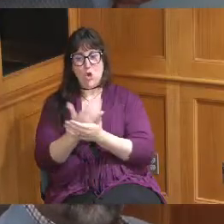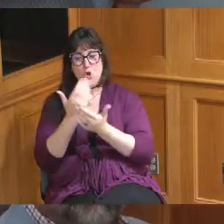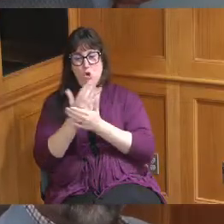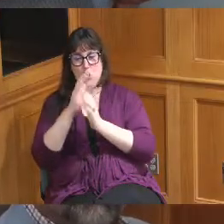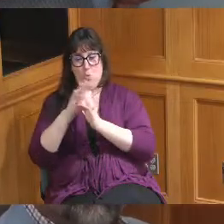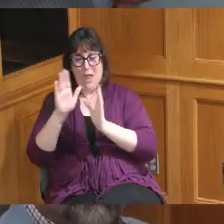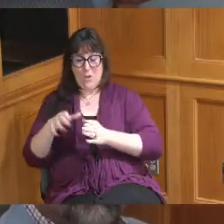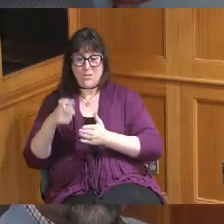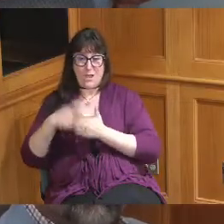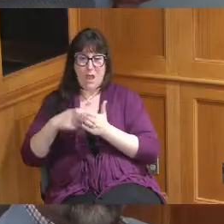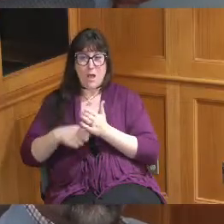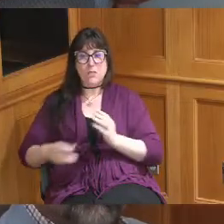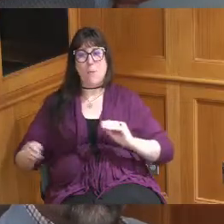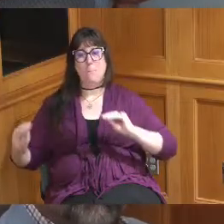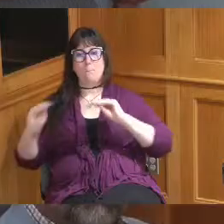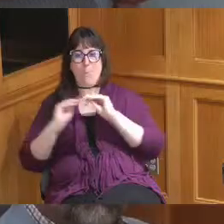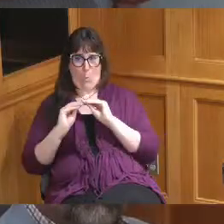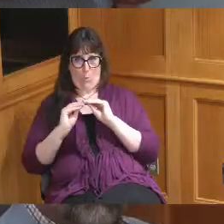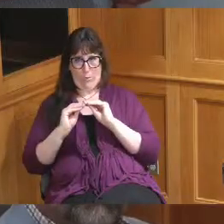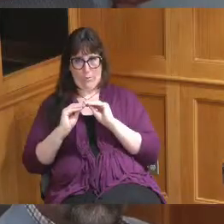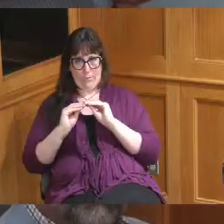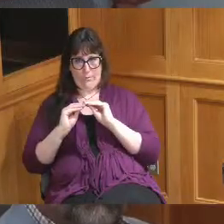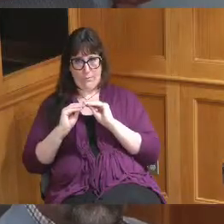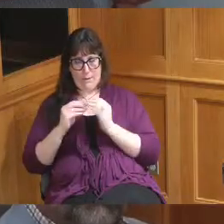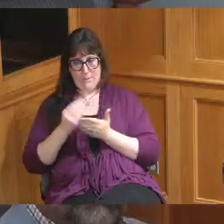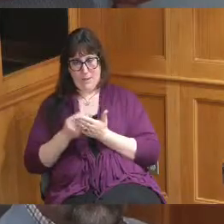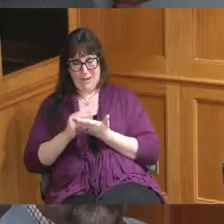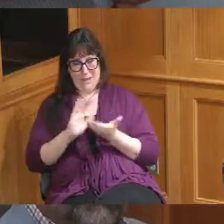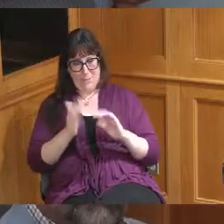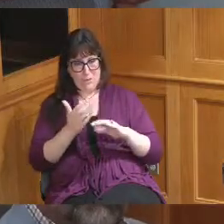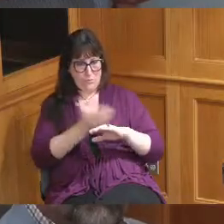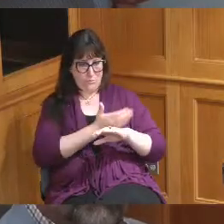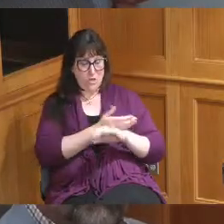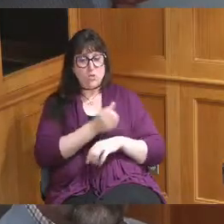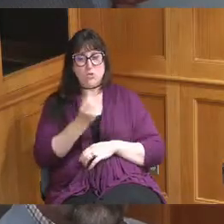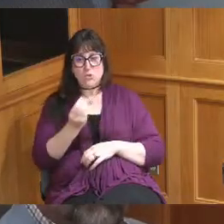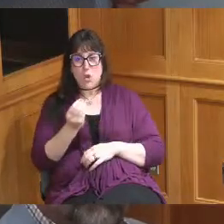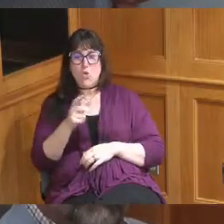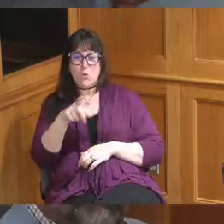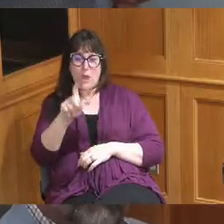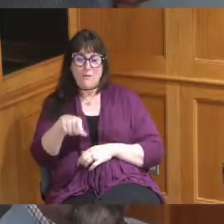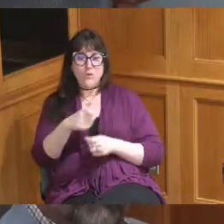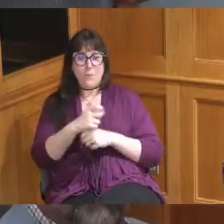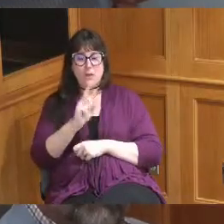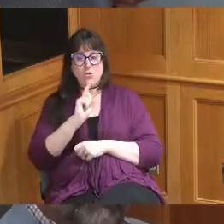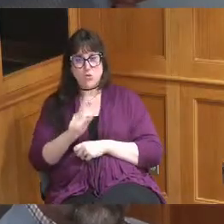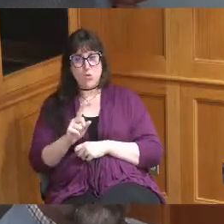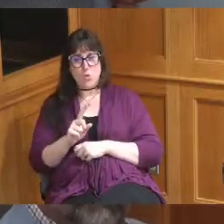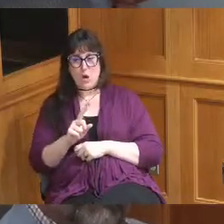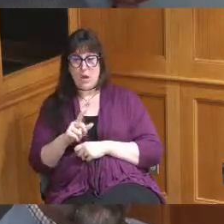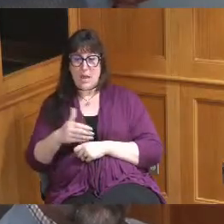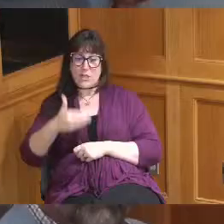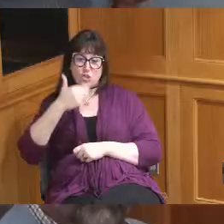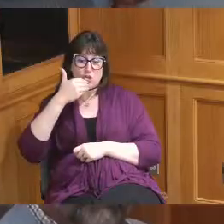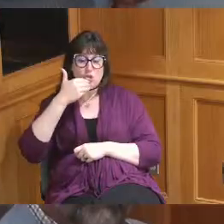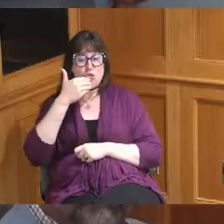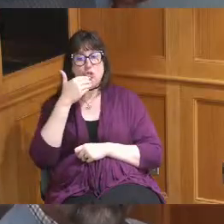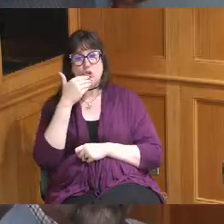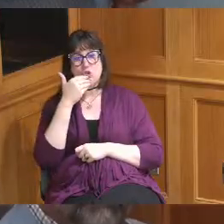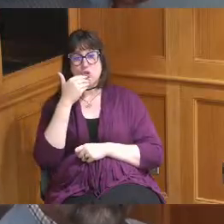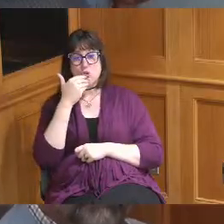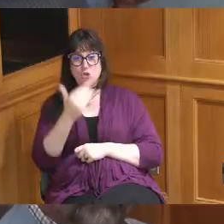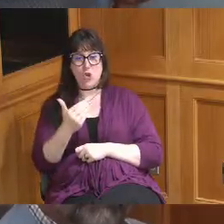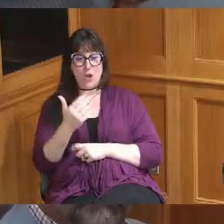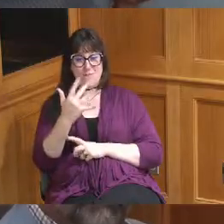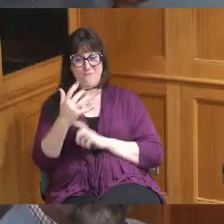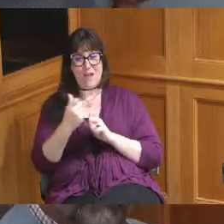more money, right? And so over a period of time, you need to be able to make sure that it is just as good